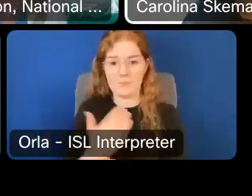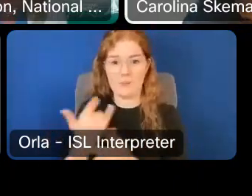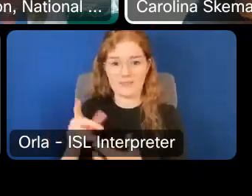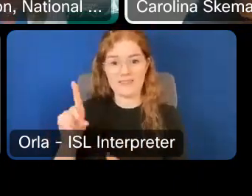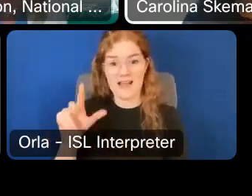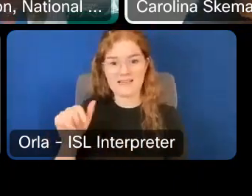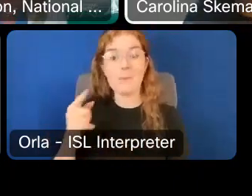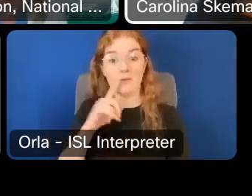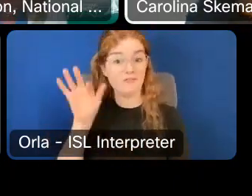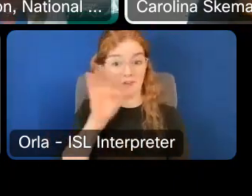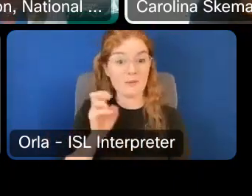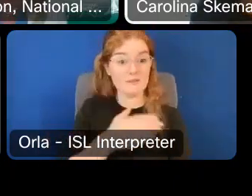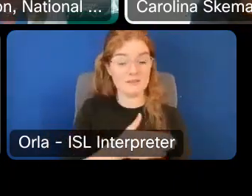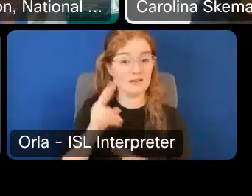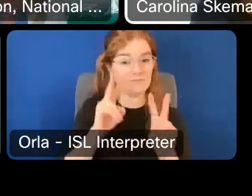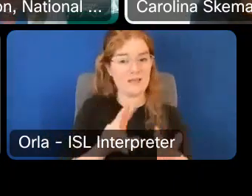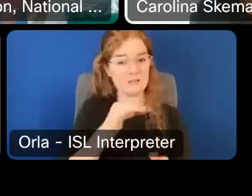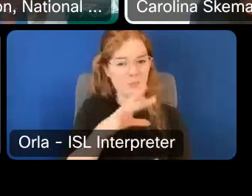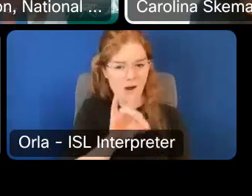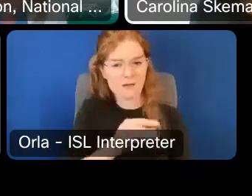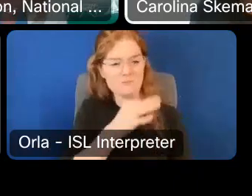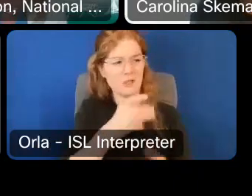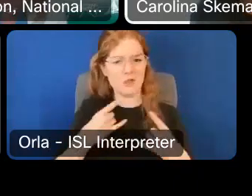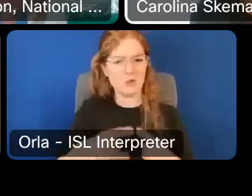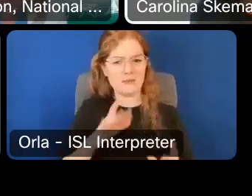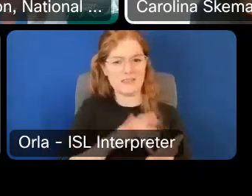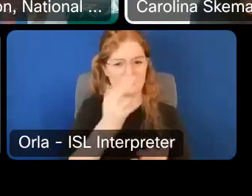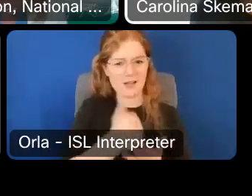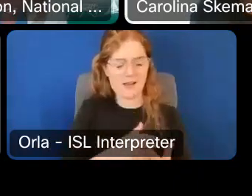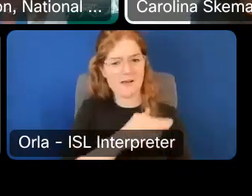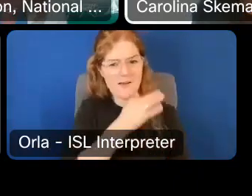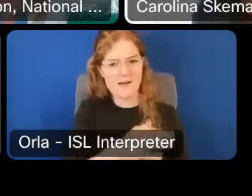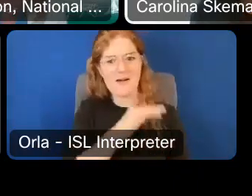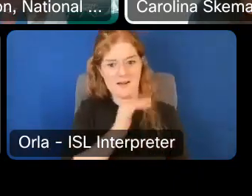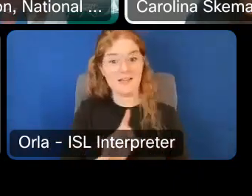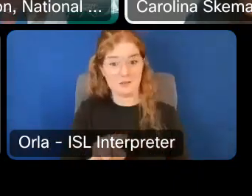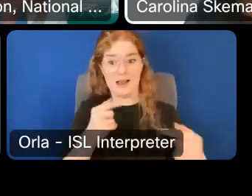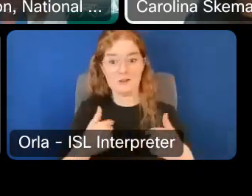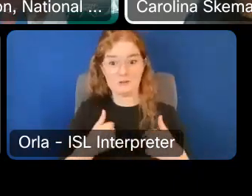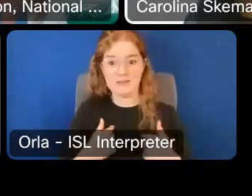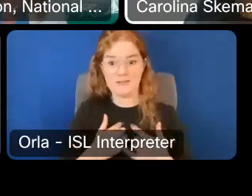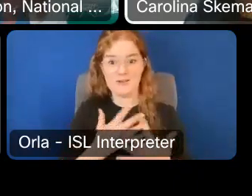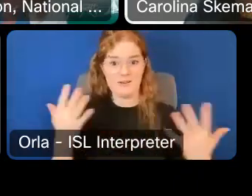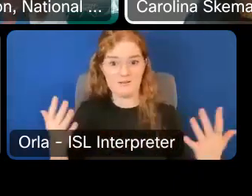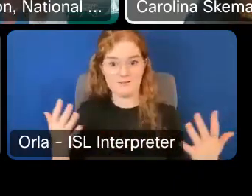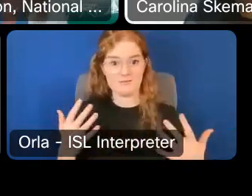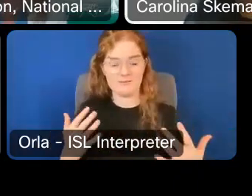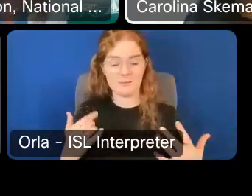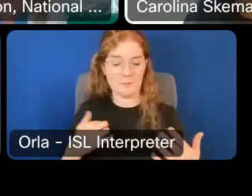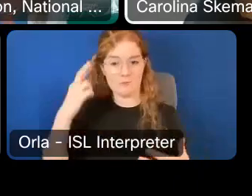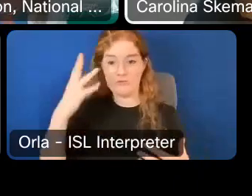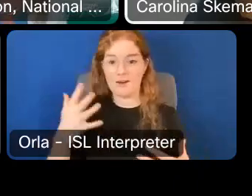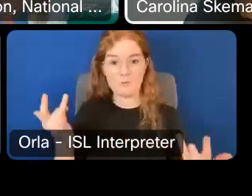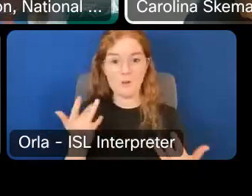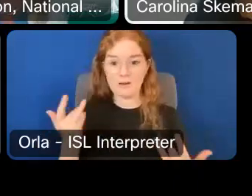But when I kind of started looking at Spark and looking at human-centered design, it really challenged me personally, because I realized